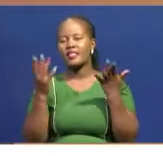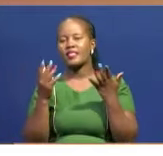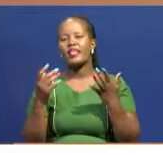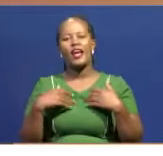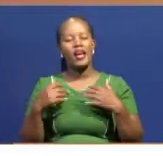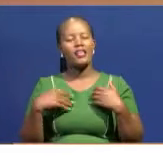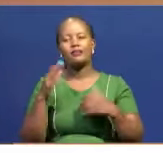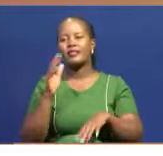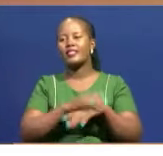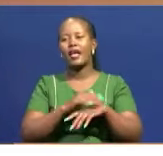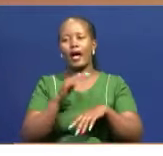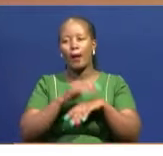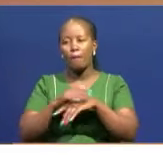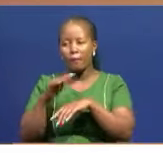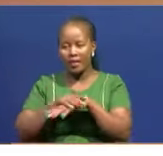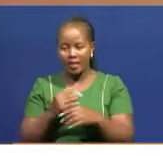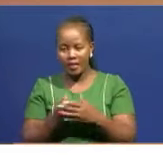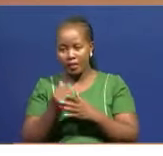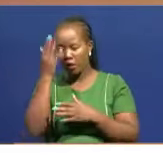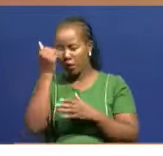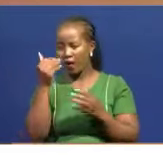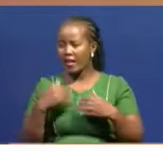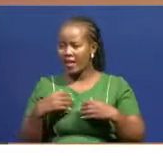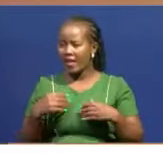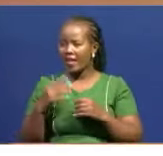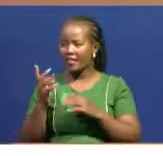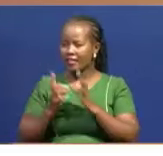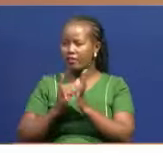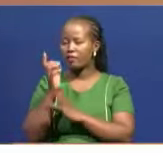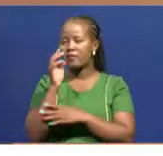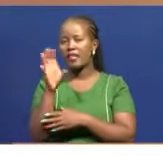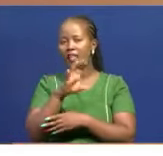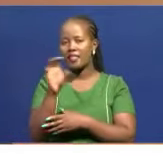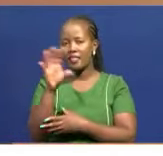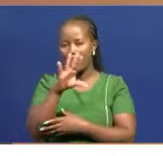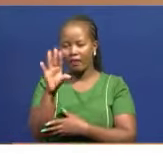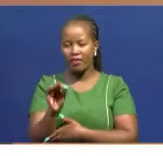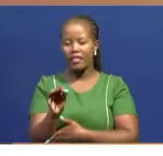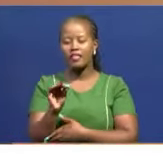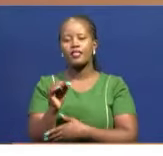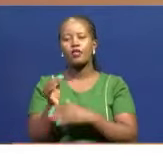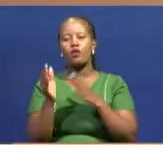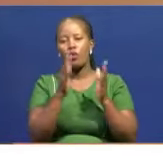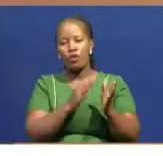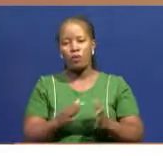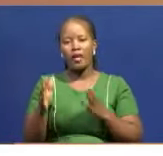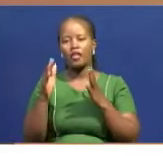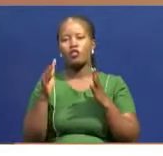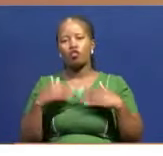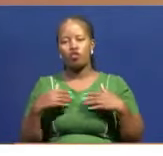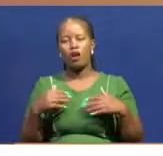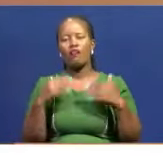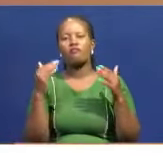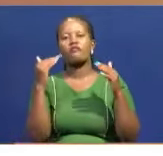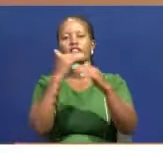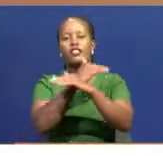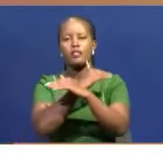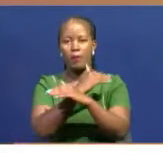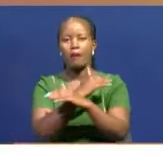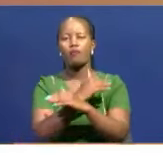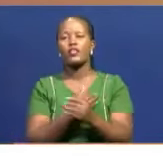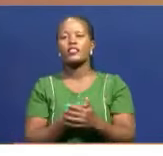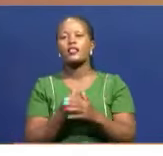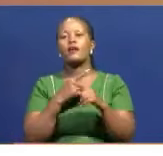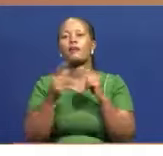because then it had developed into East Africa. We're looking to get Zimbabwe in to bring in franchise teams. So sadly, when it stopped